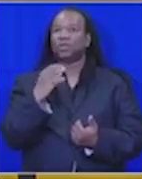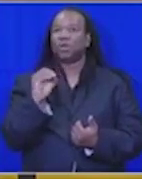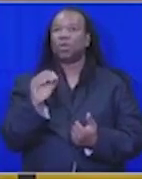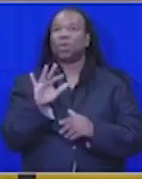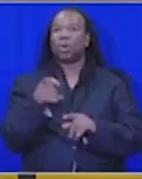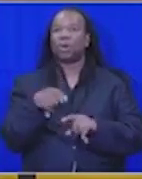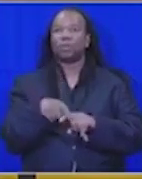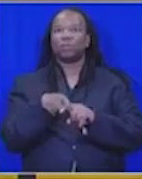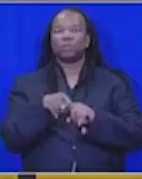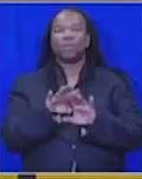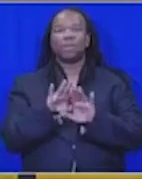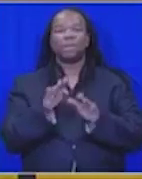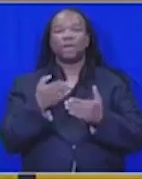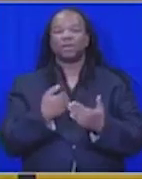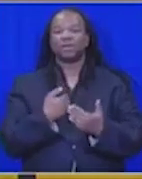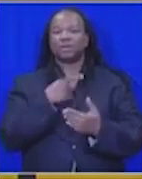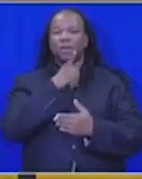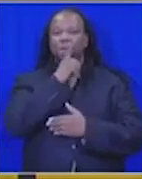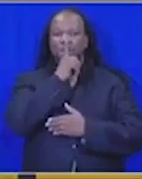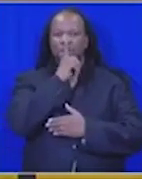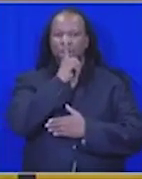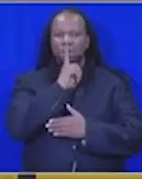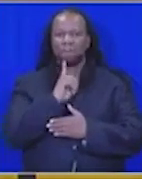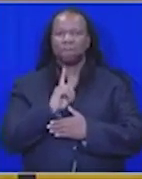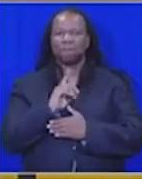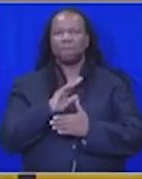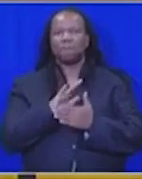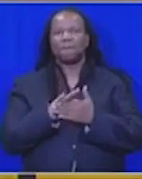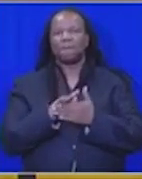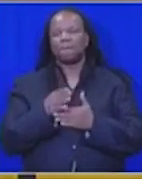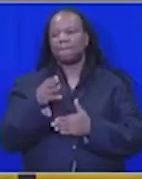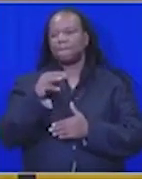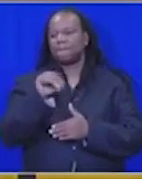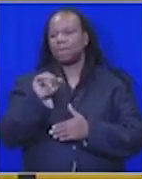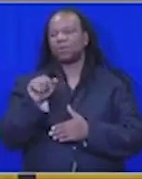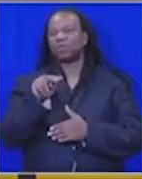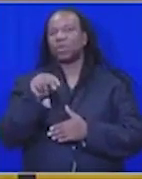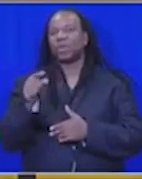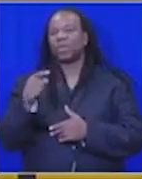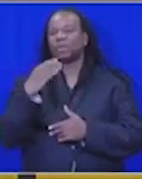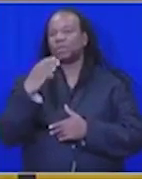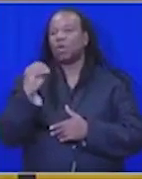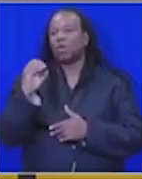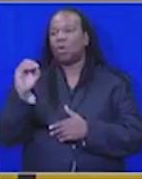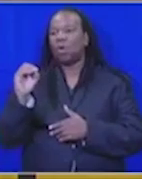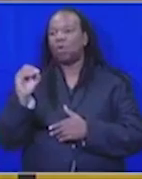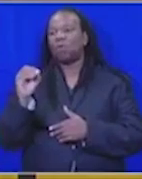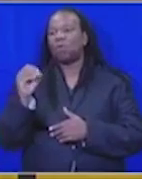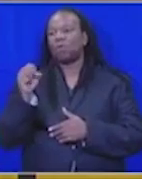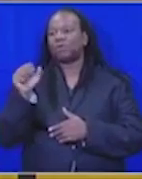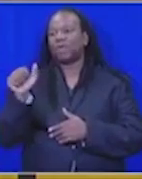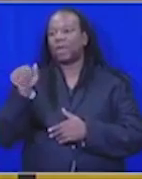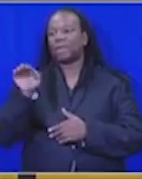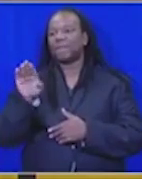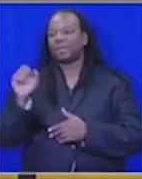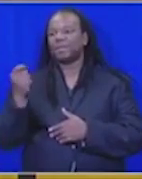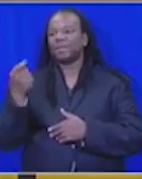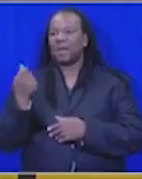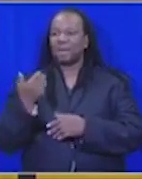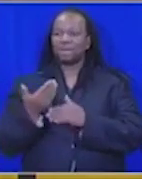chosen to keep secret. It was to help Saudi Motsoeneng build an empire at the SABC. We are told that such